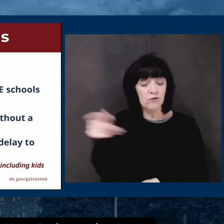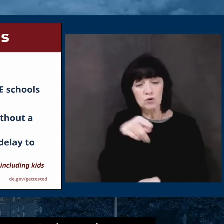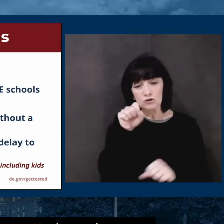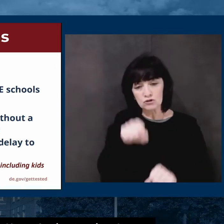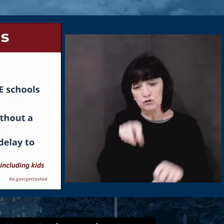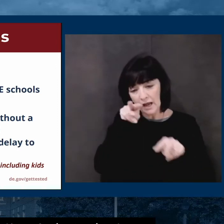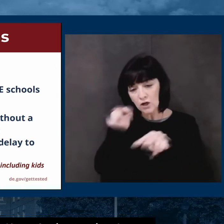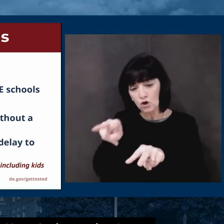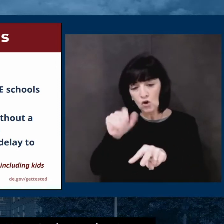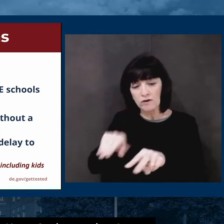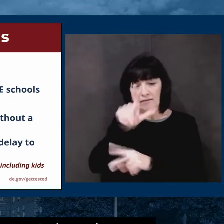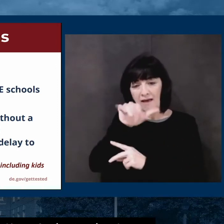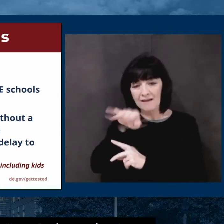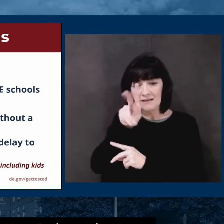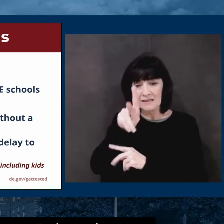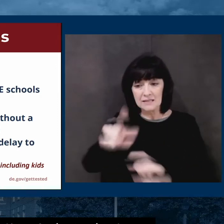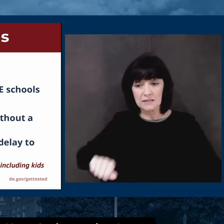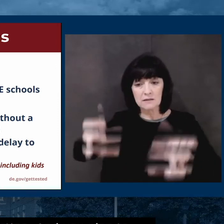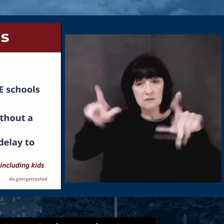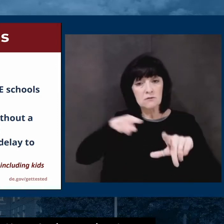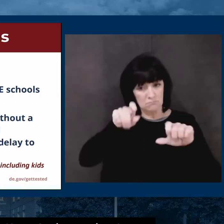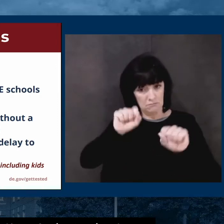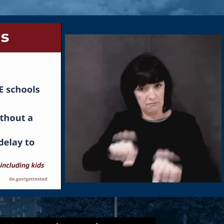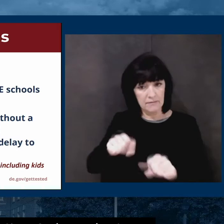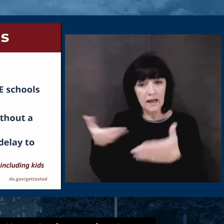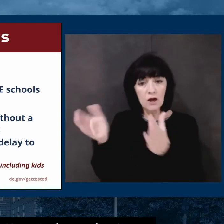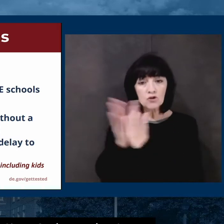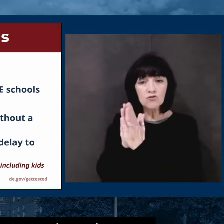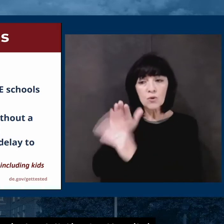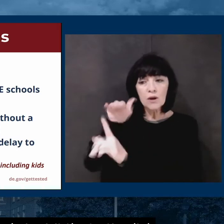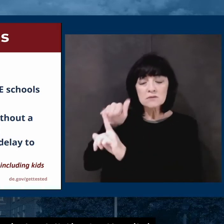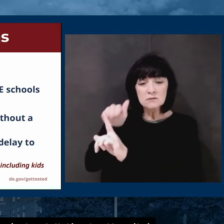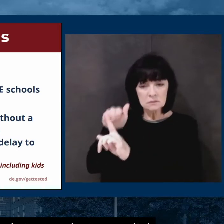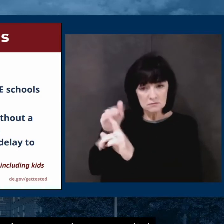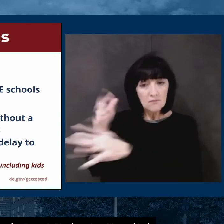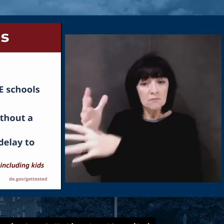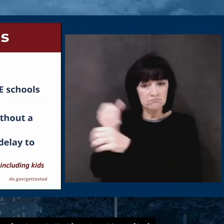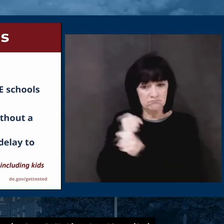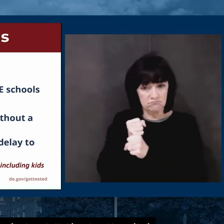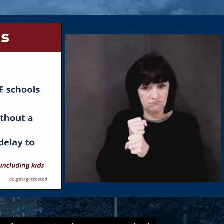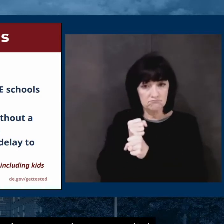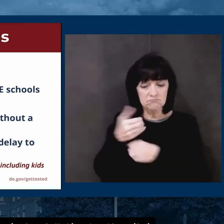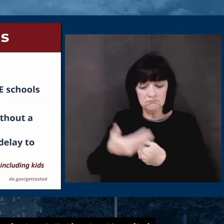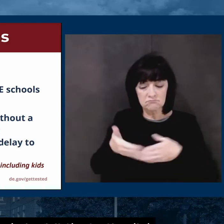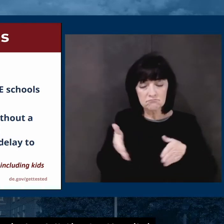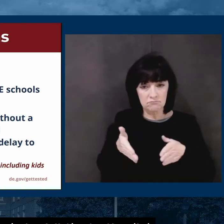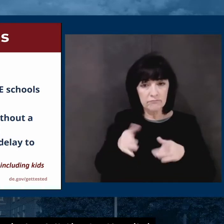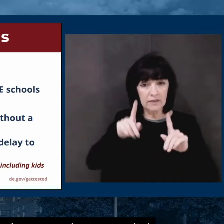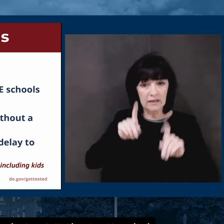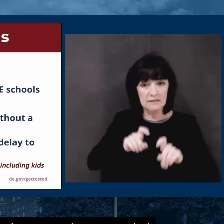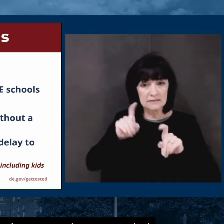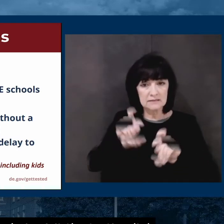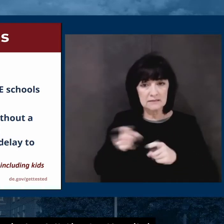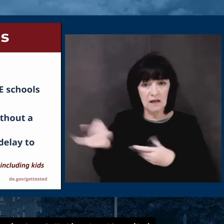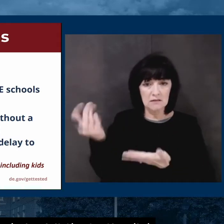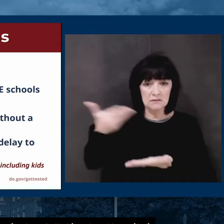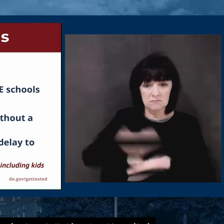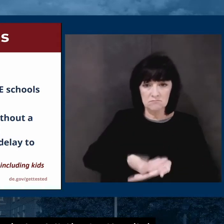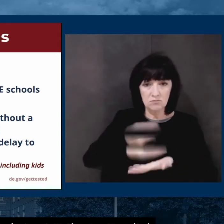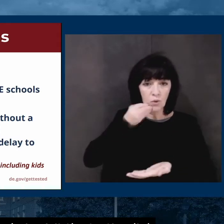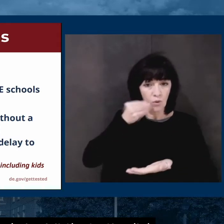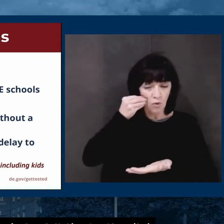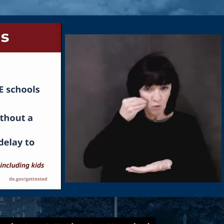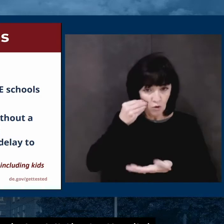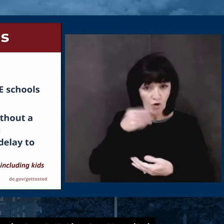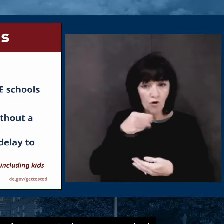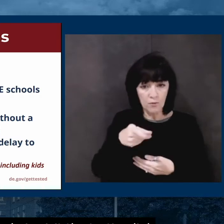very shortly. Obtain a test that will come to your home. You perform a Zoom visit with a medical professional. It's a saliva-based test where you spit